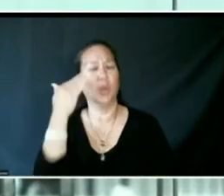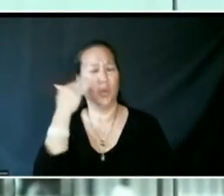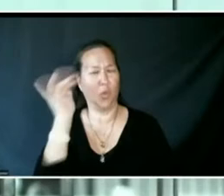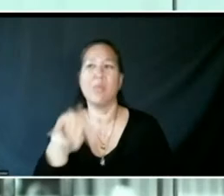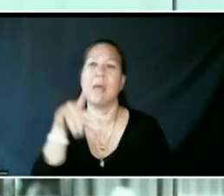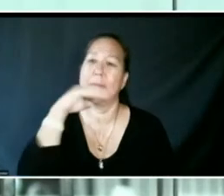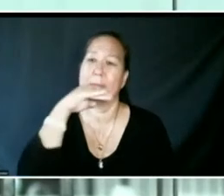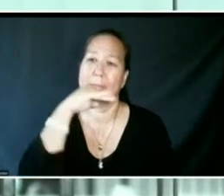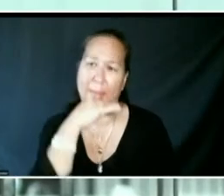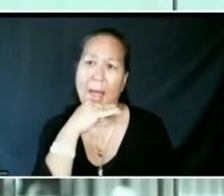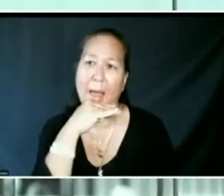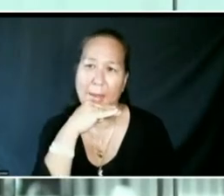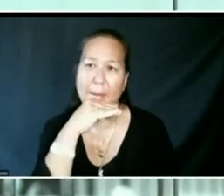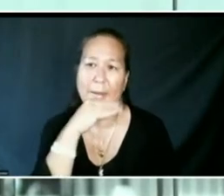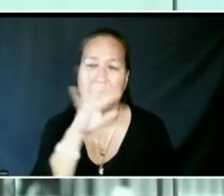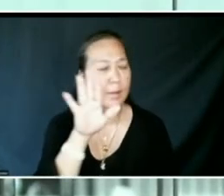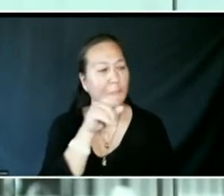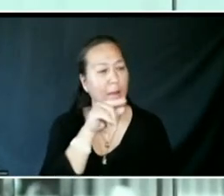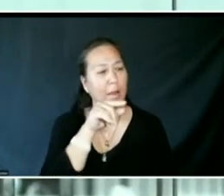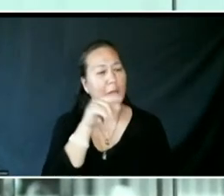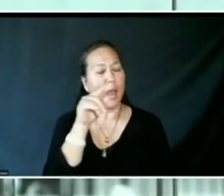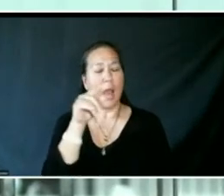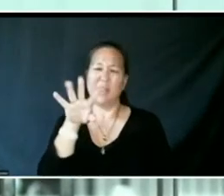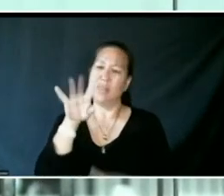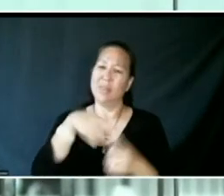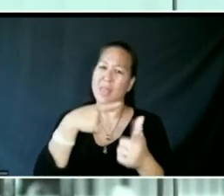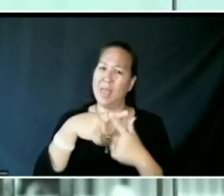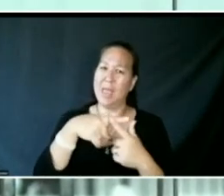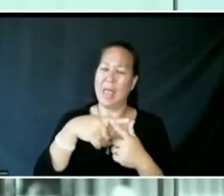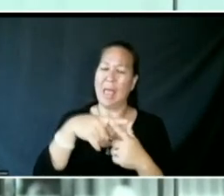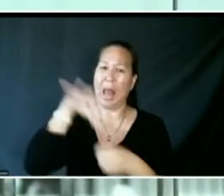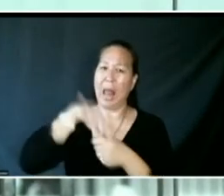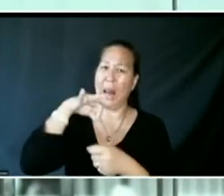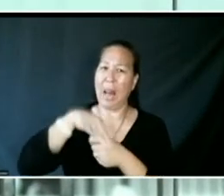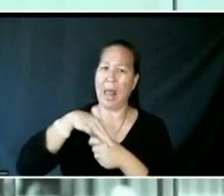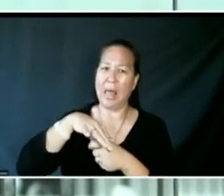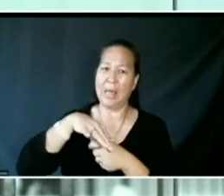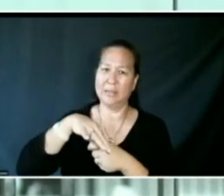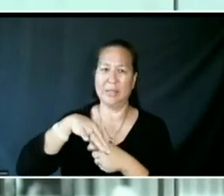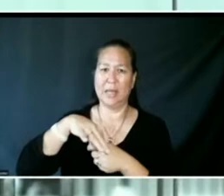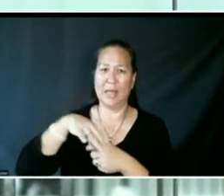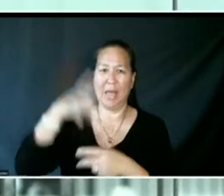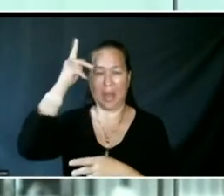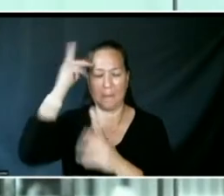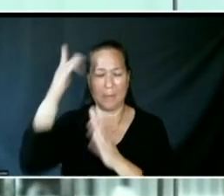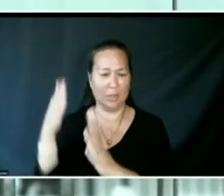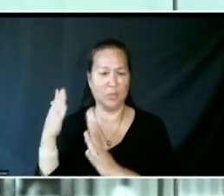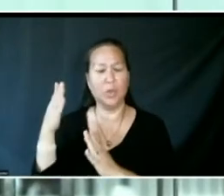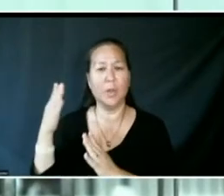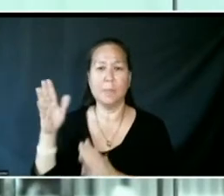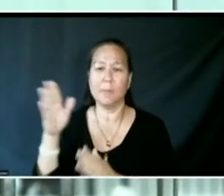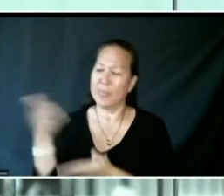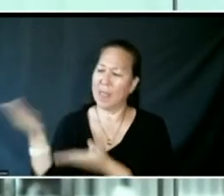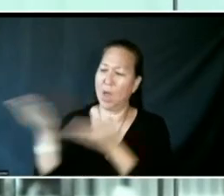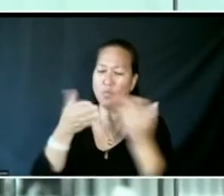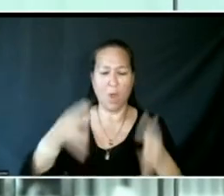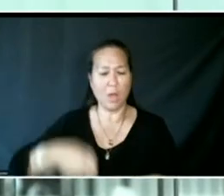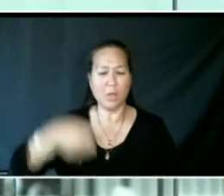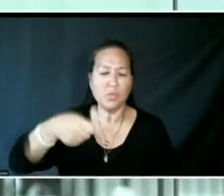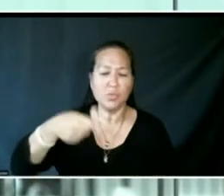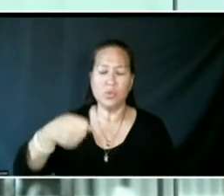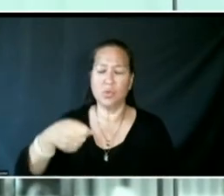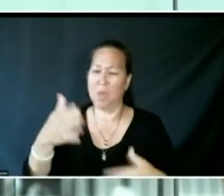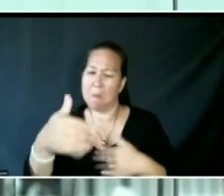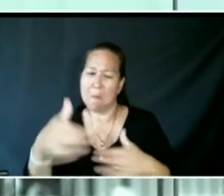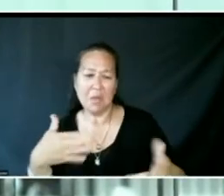Then election officials pull boxes, Democrats, and suitcases of ballots out from under a table. You all